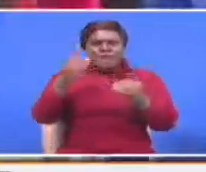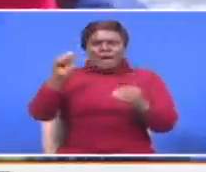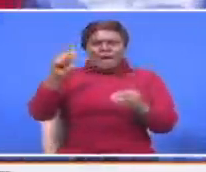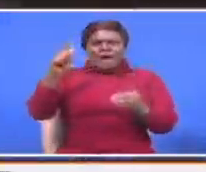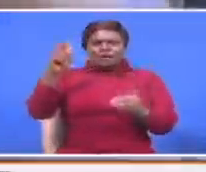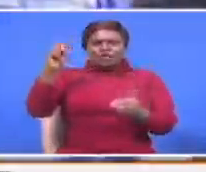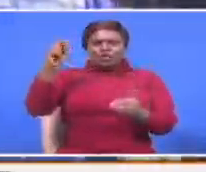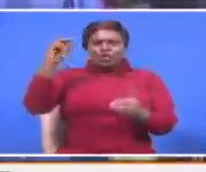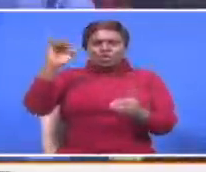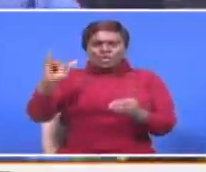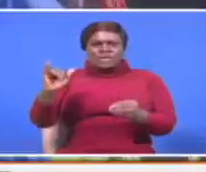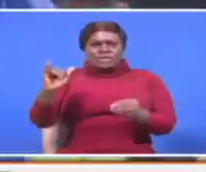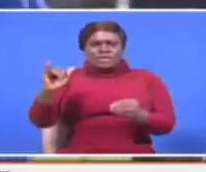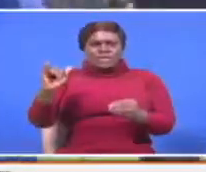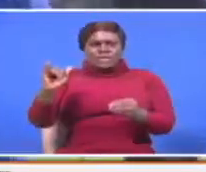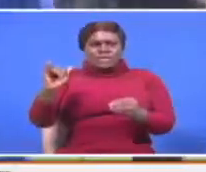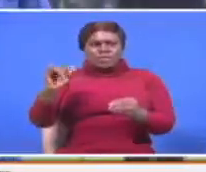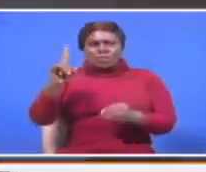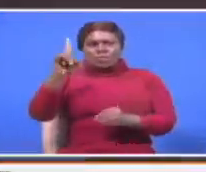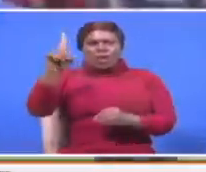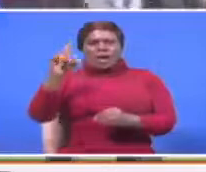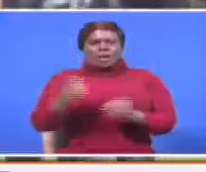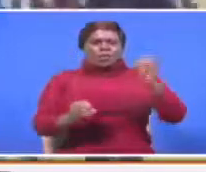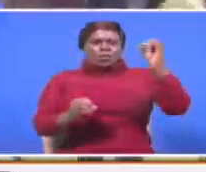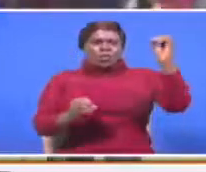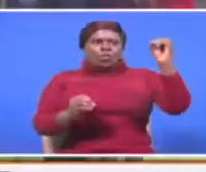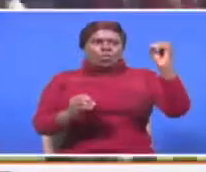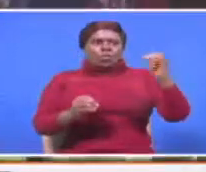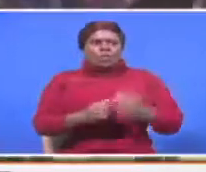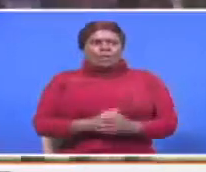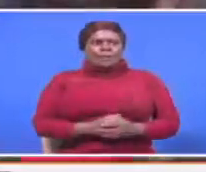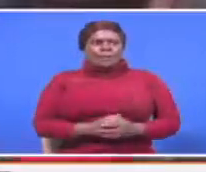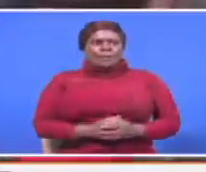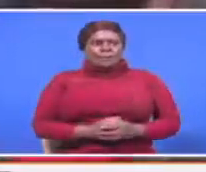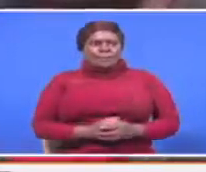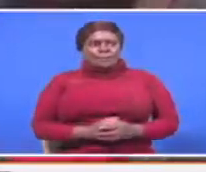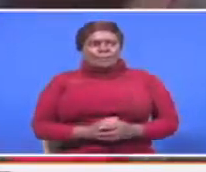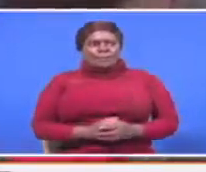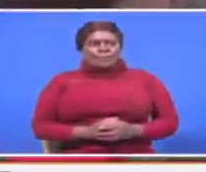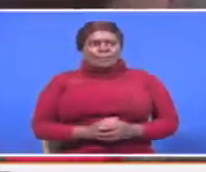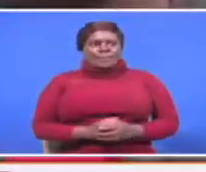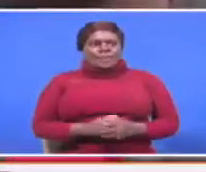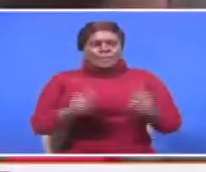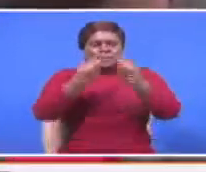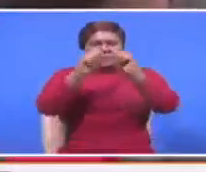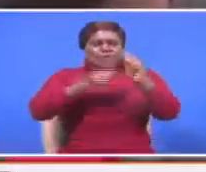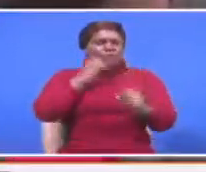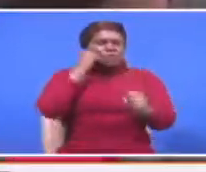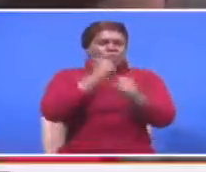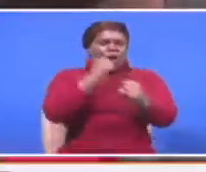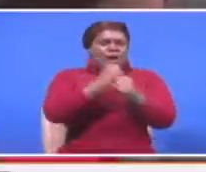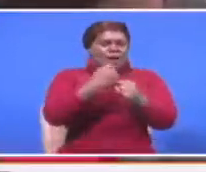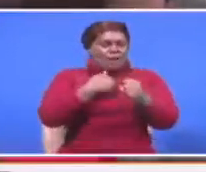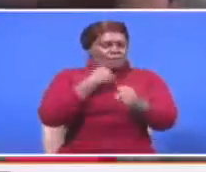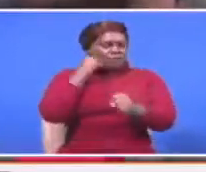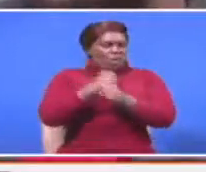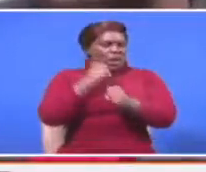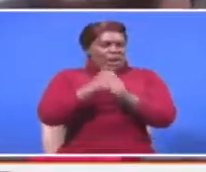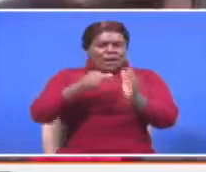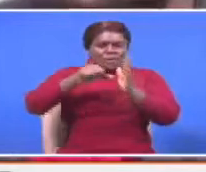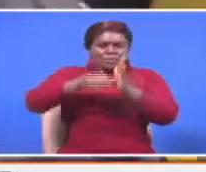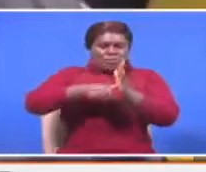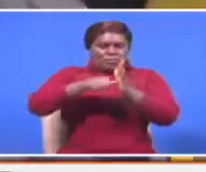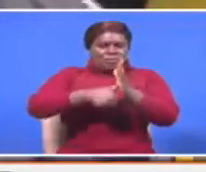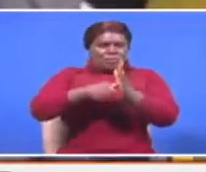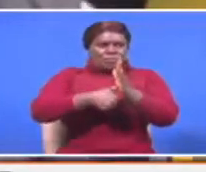Boys, who routed Shandarima 1-0 at Buhungu Stadium. Timu yetu ilikuwa na teamwork, tukajikaza, tunashukuru